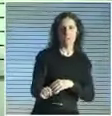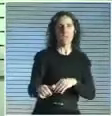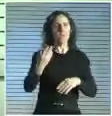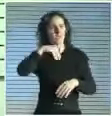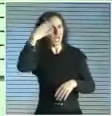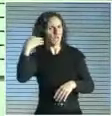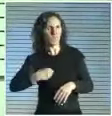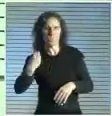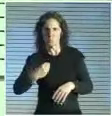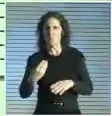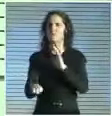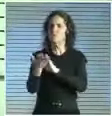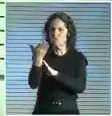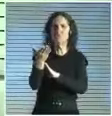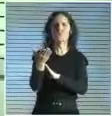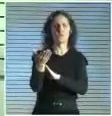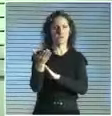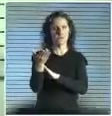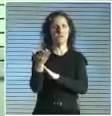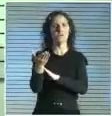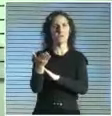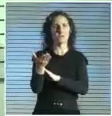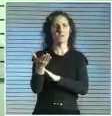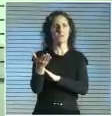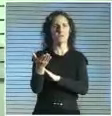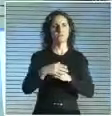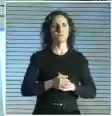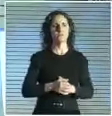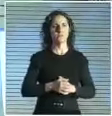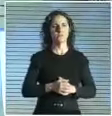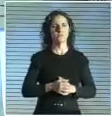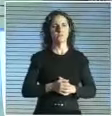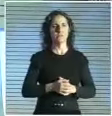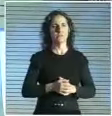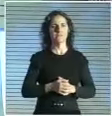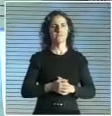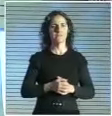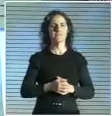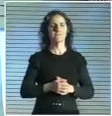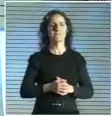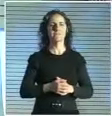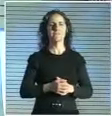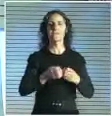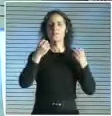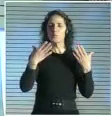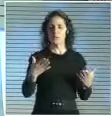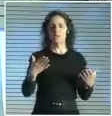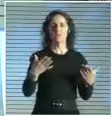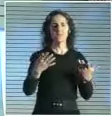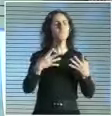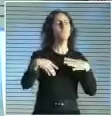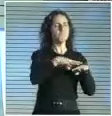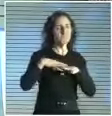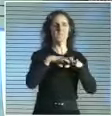attract talent. Thank you. Sara, so you've got a very complex network within the Best Western family, a lot